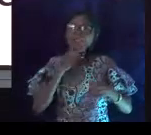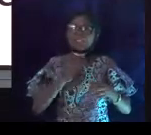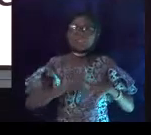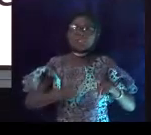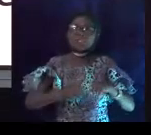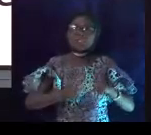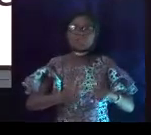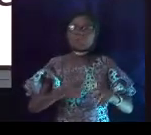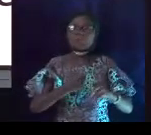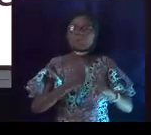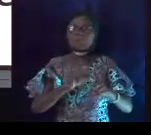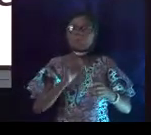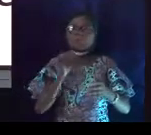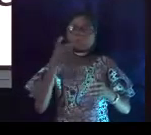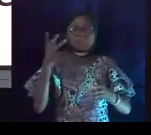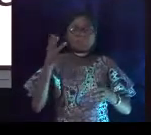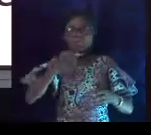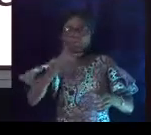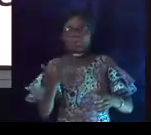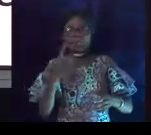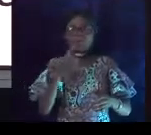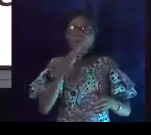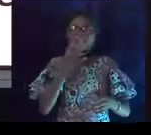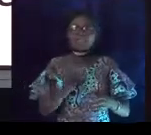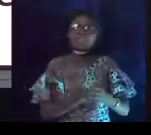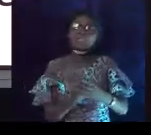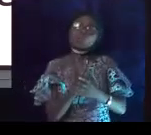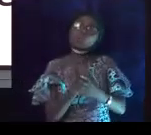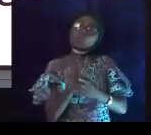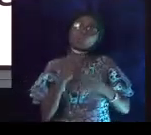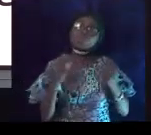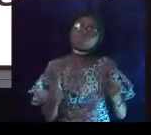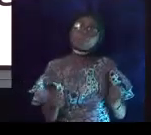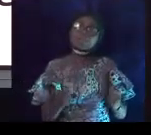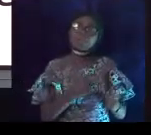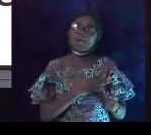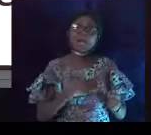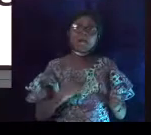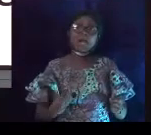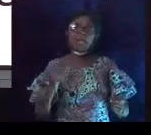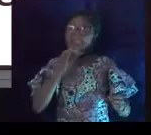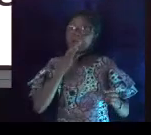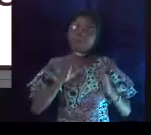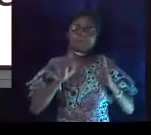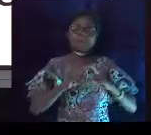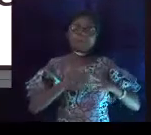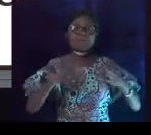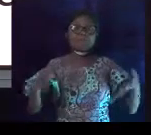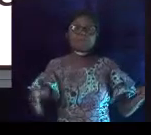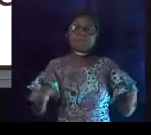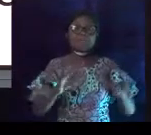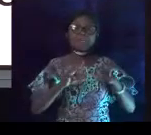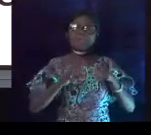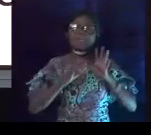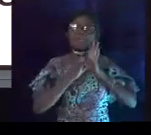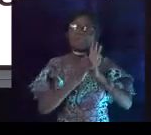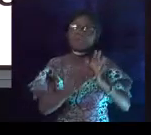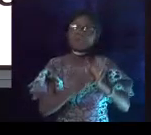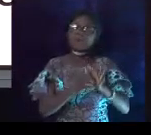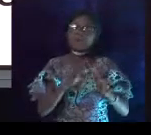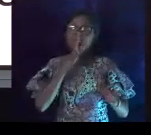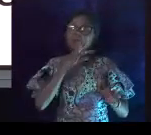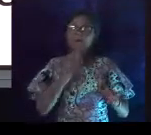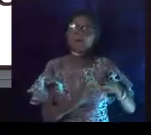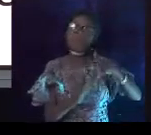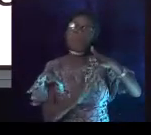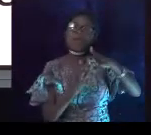from the one we discussed before? Is they grow faster and they are very big.